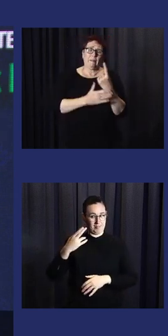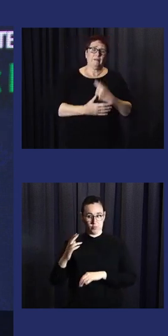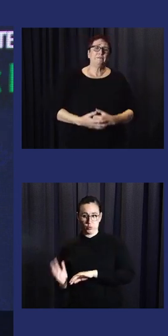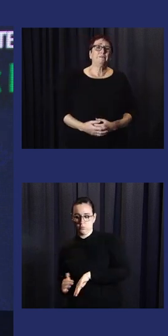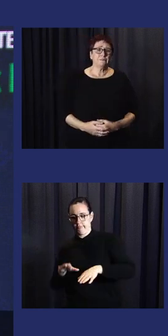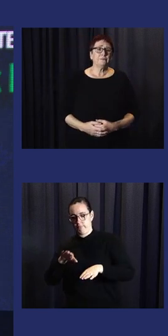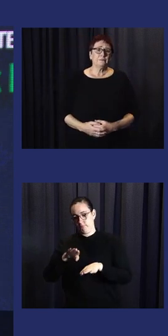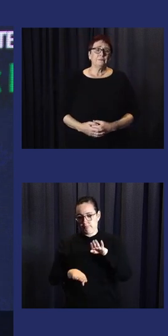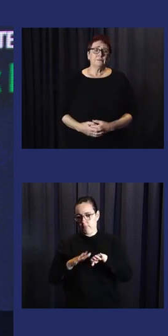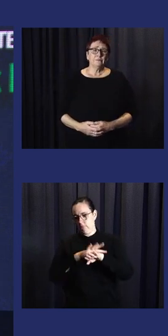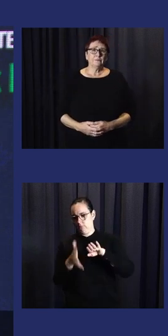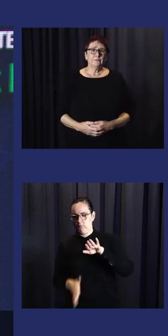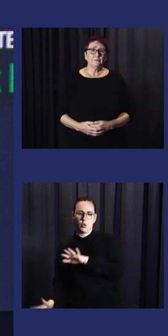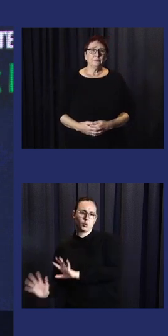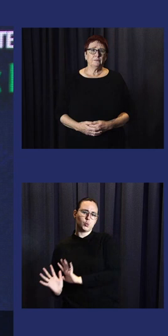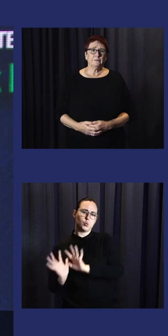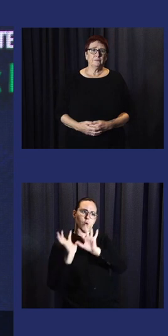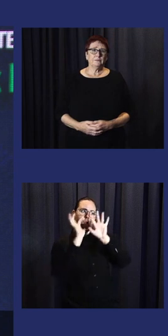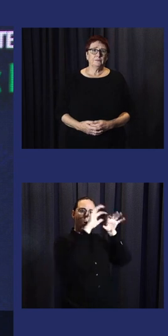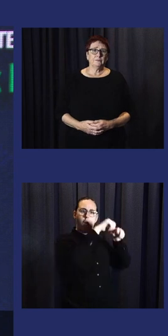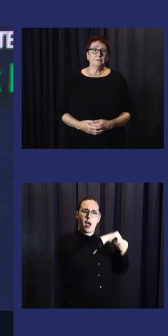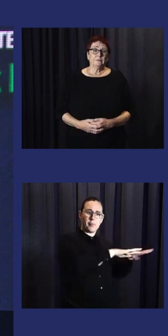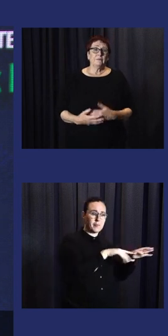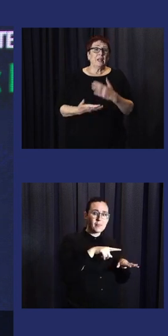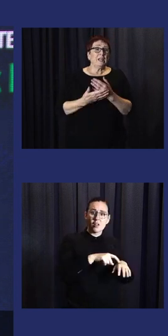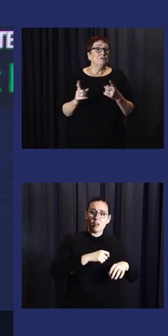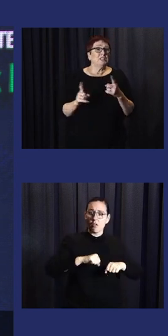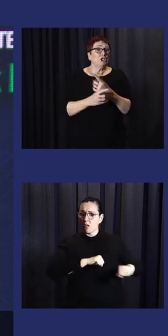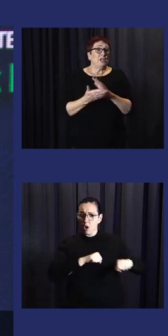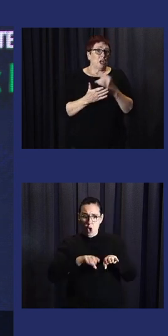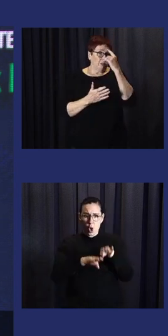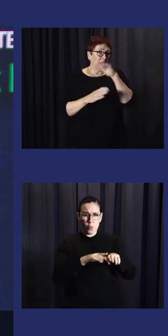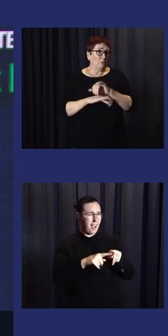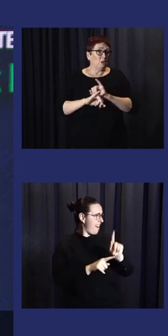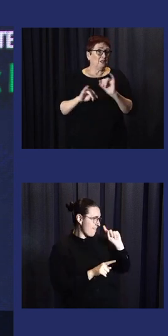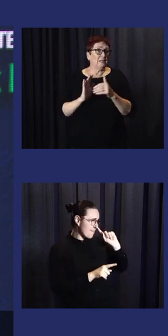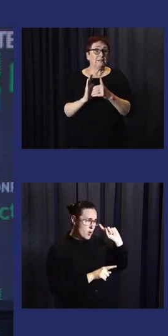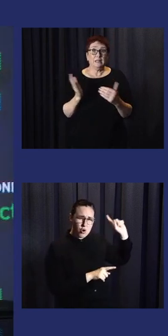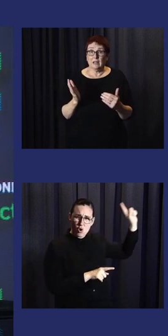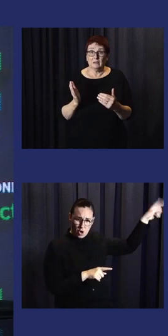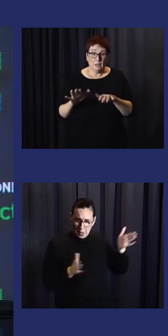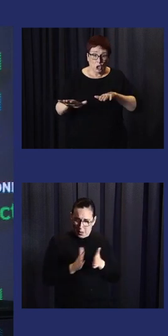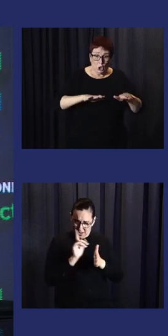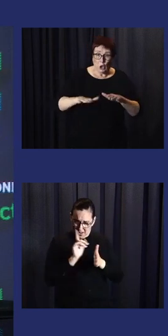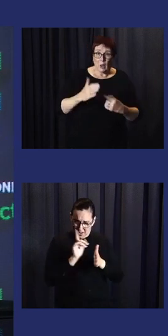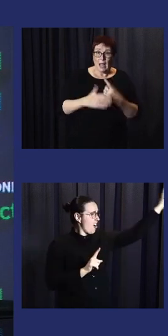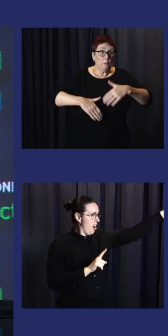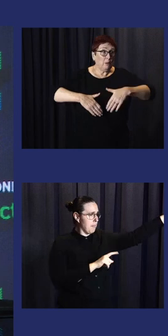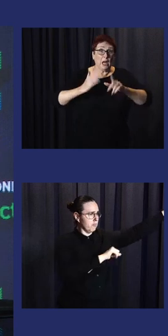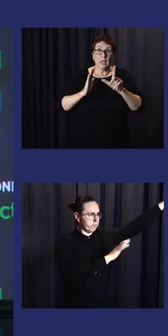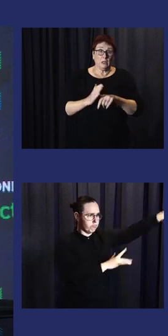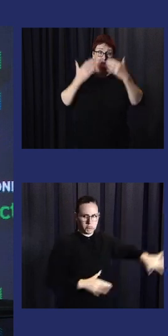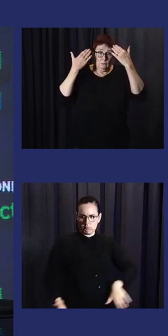far away, but really close to our everyday life. It could happen anytime, and the